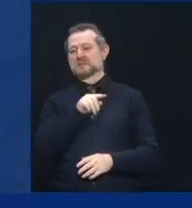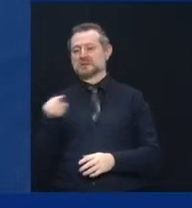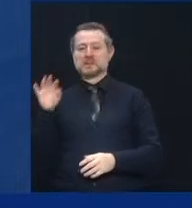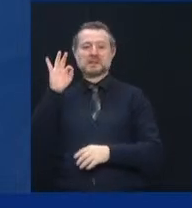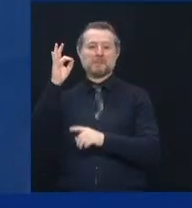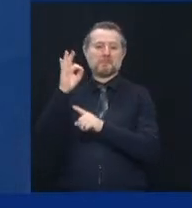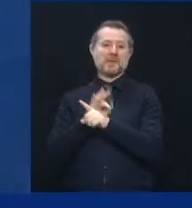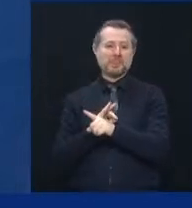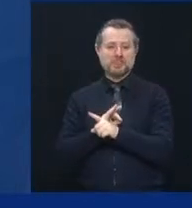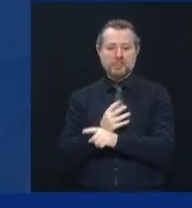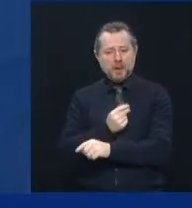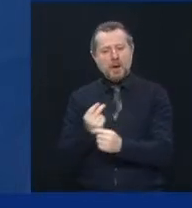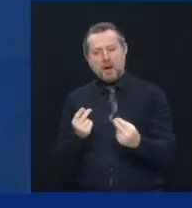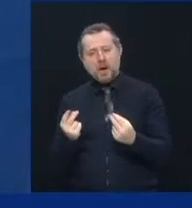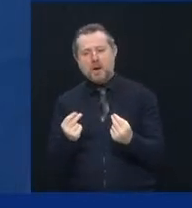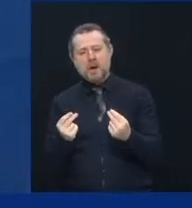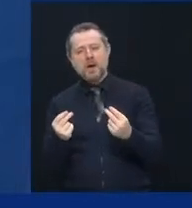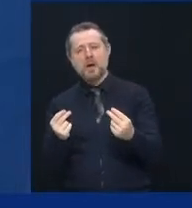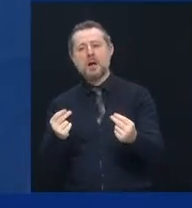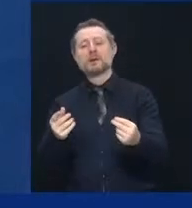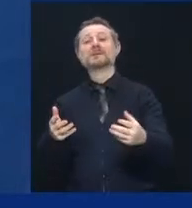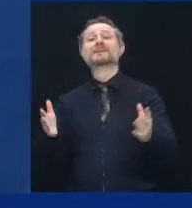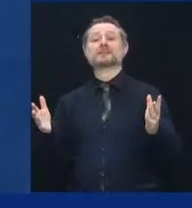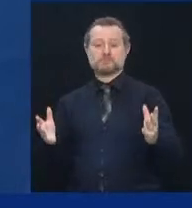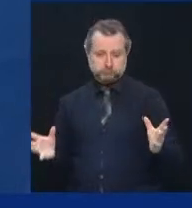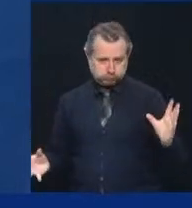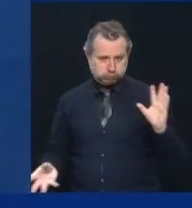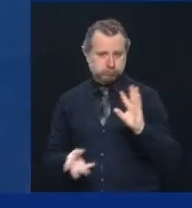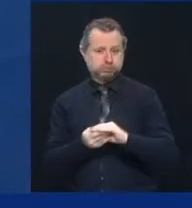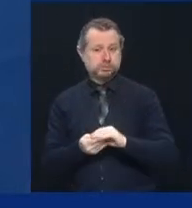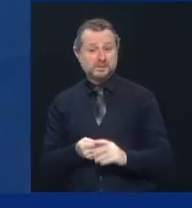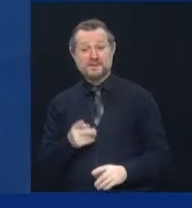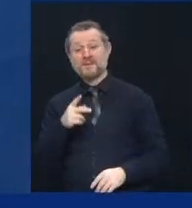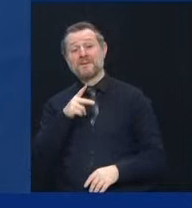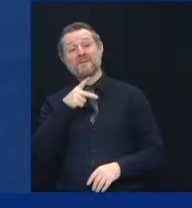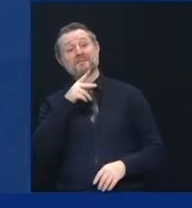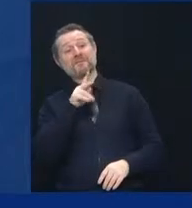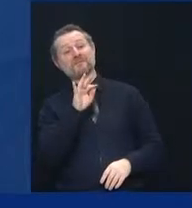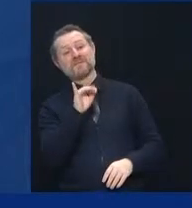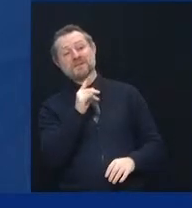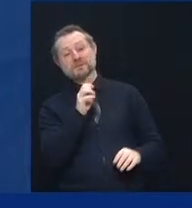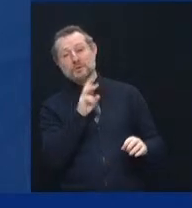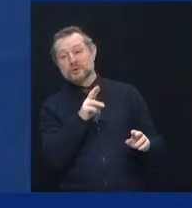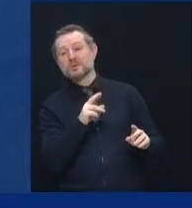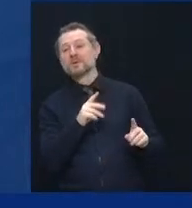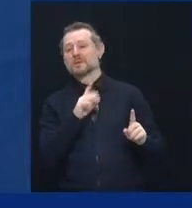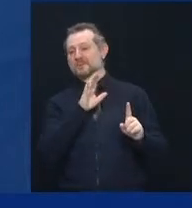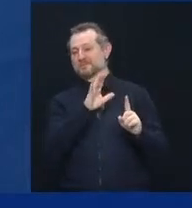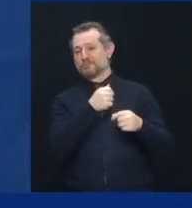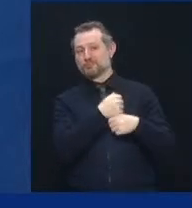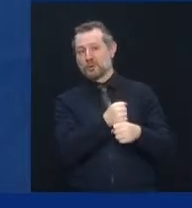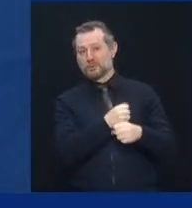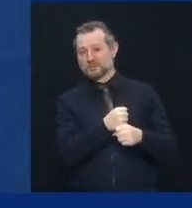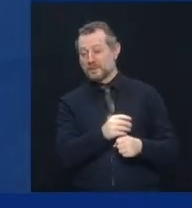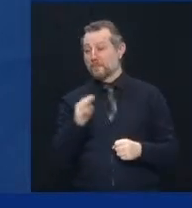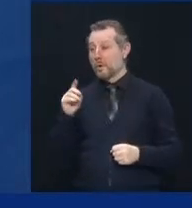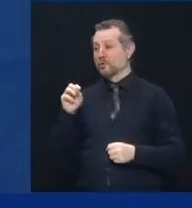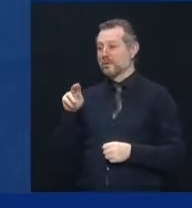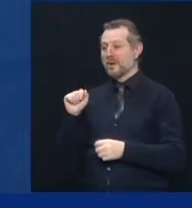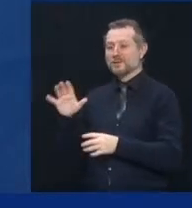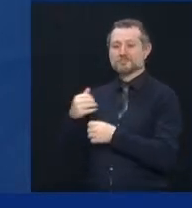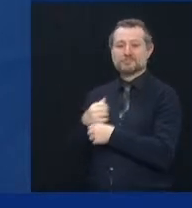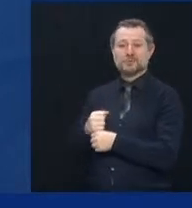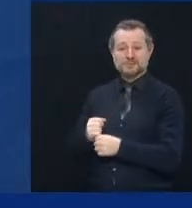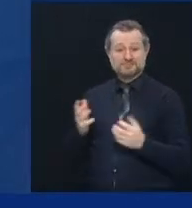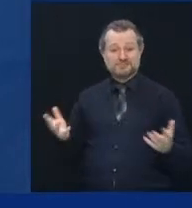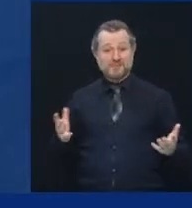By the production rate of Pfizer and Moderna. The federal government has put in the